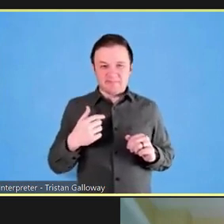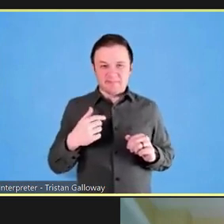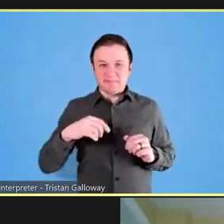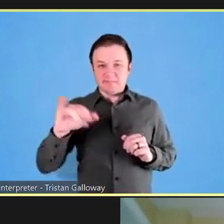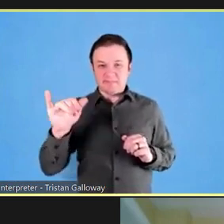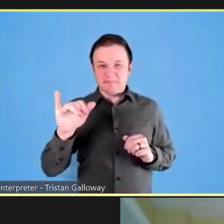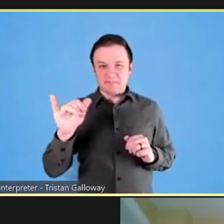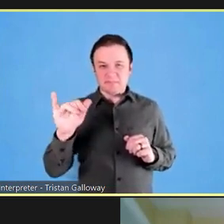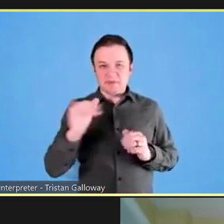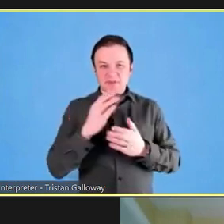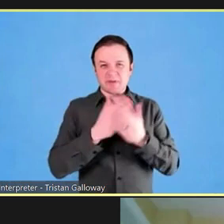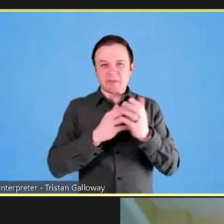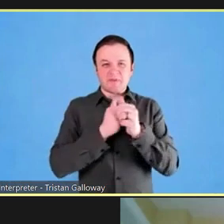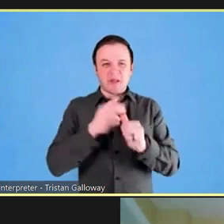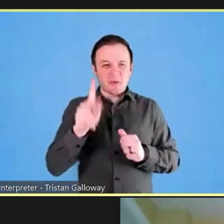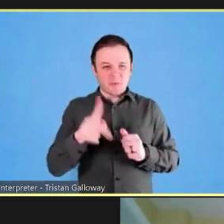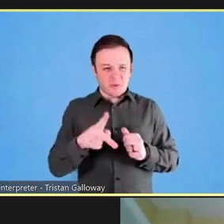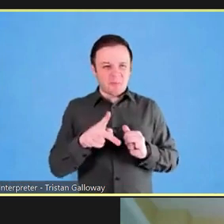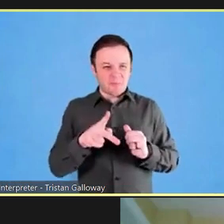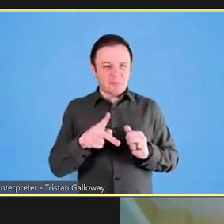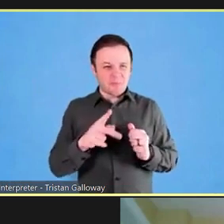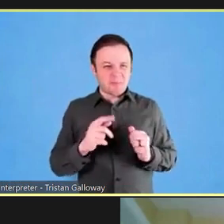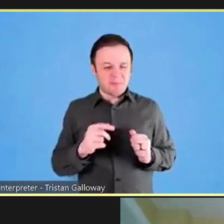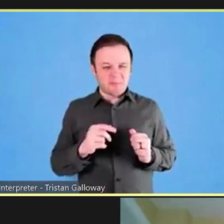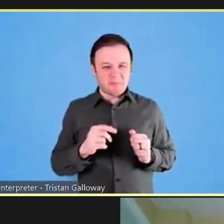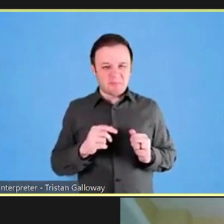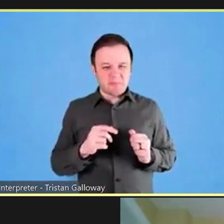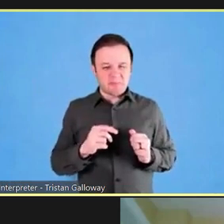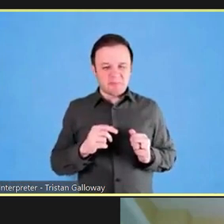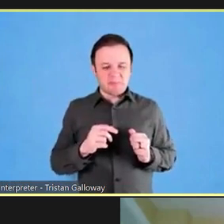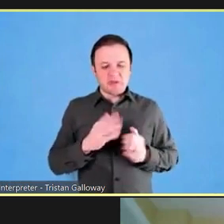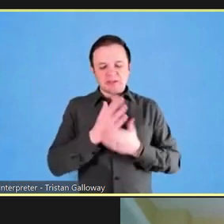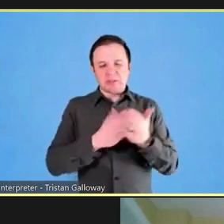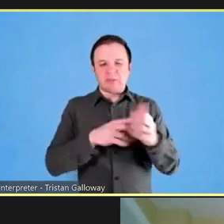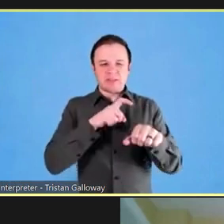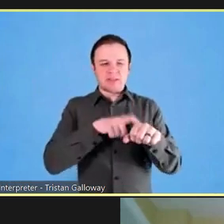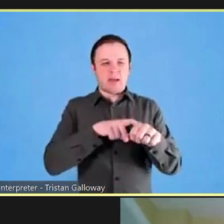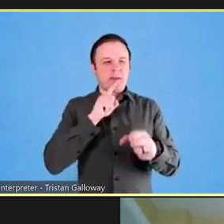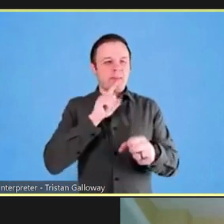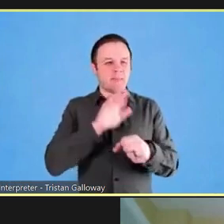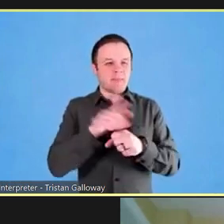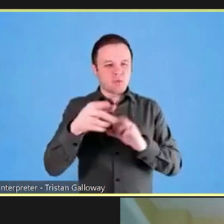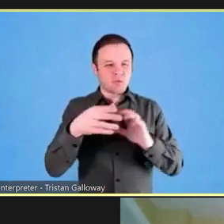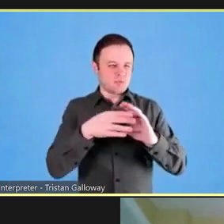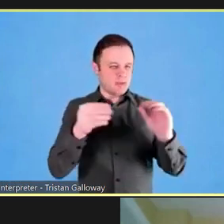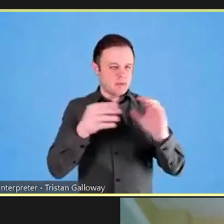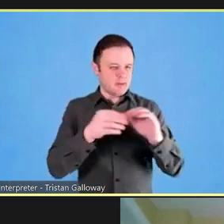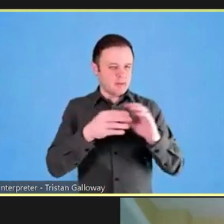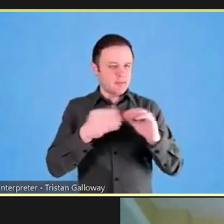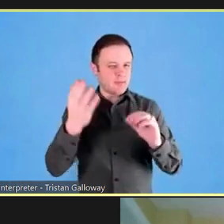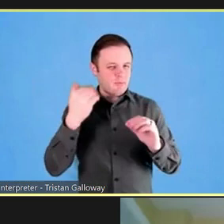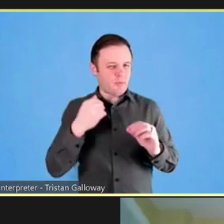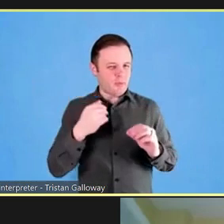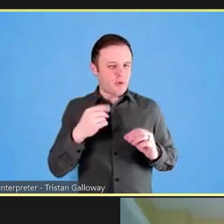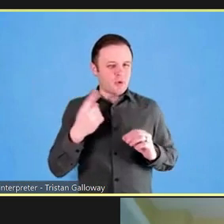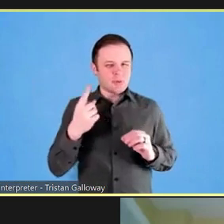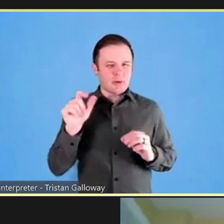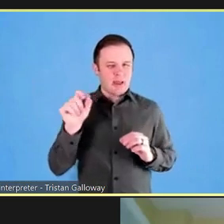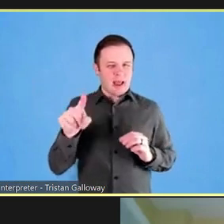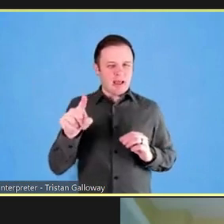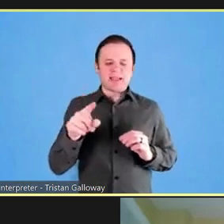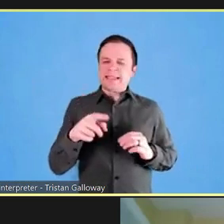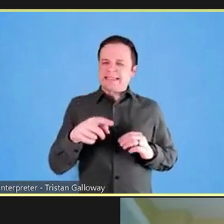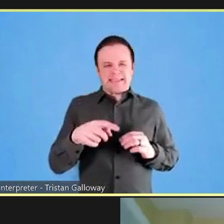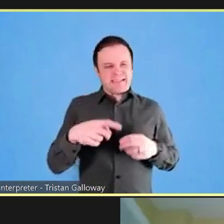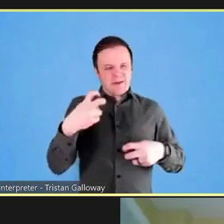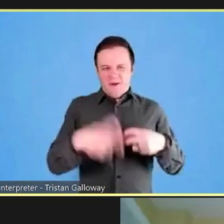some of the follow-up, and related to some of the time commitment that you mentioned or that was asked about. It's hard to